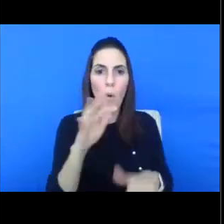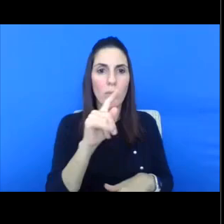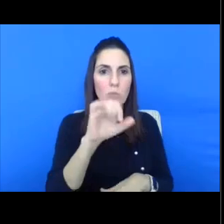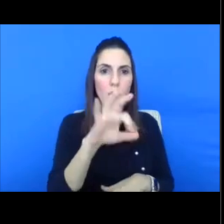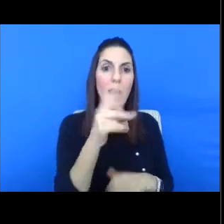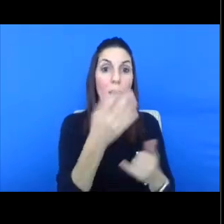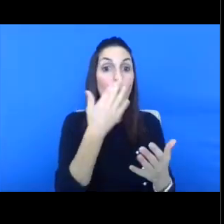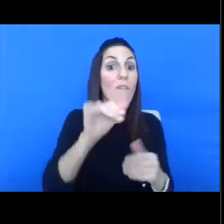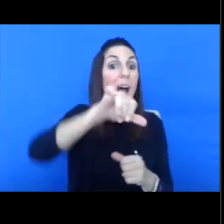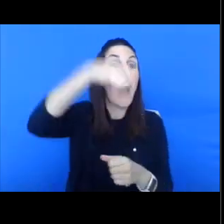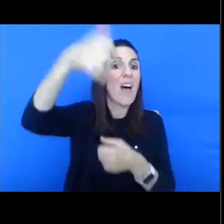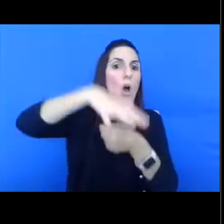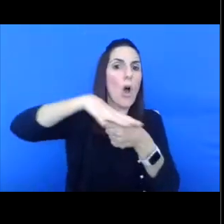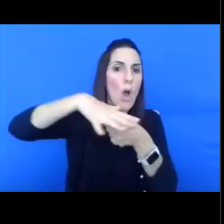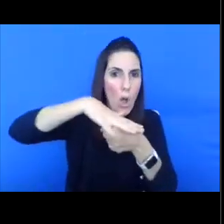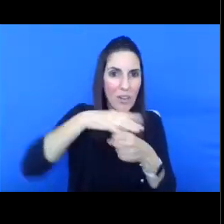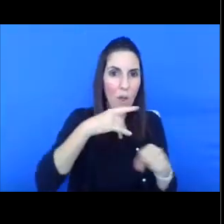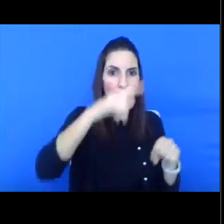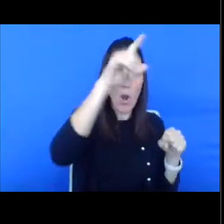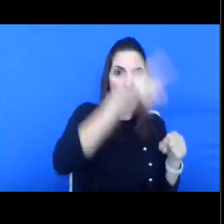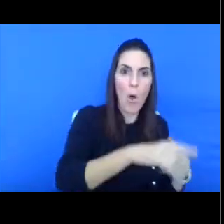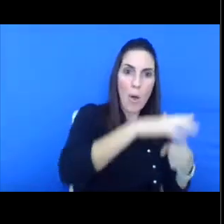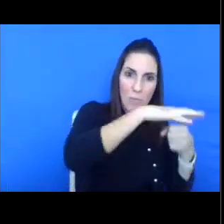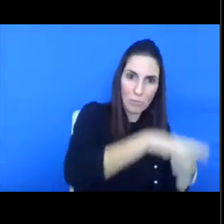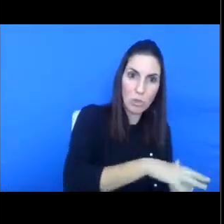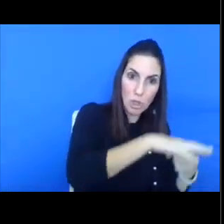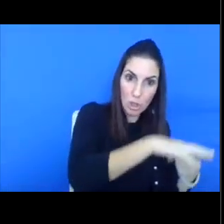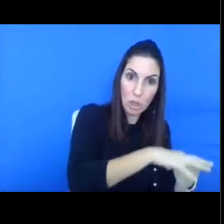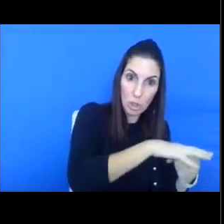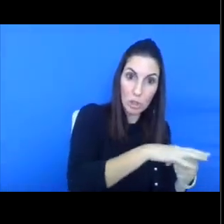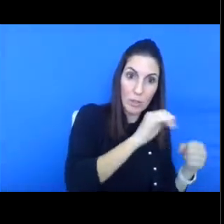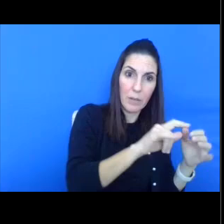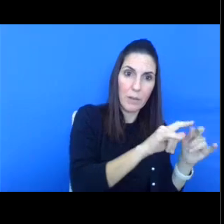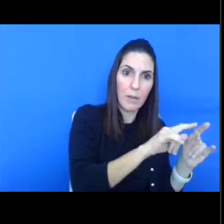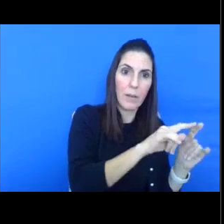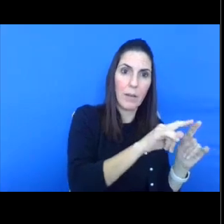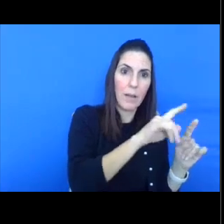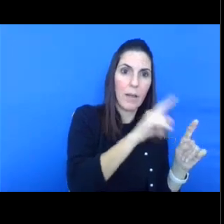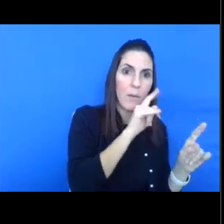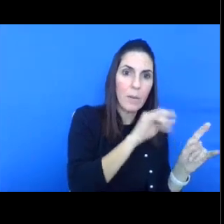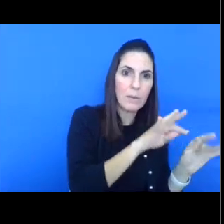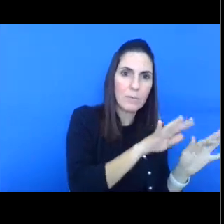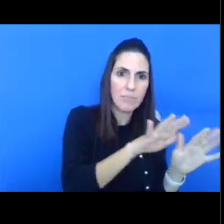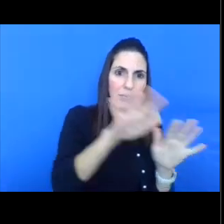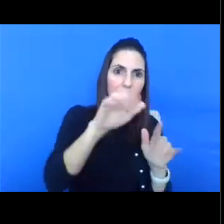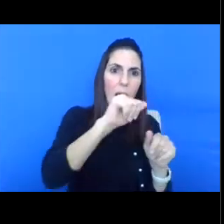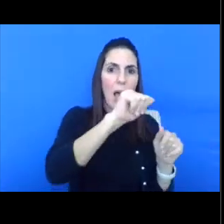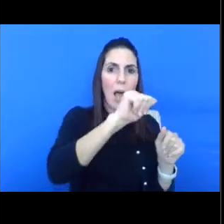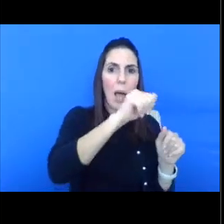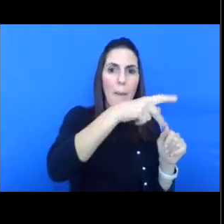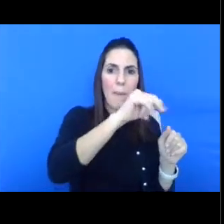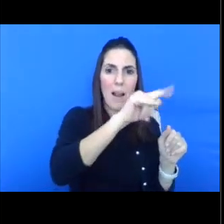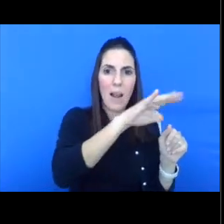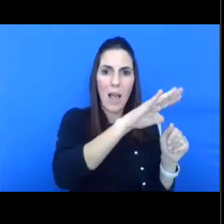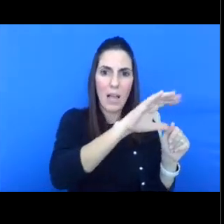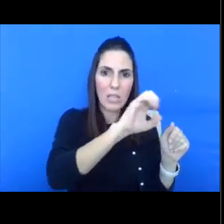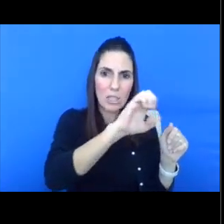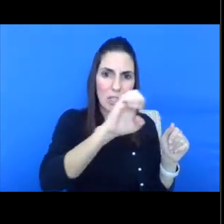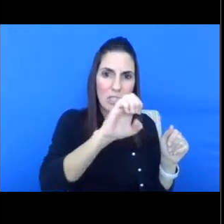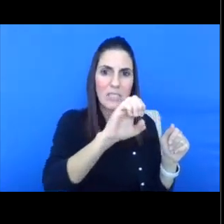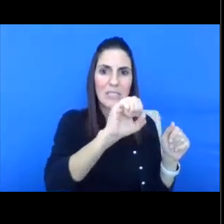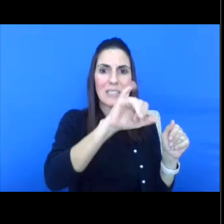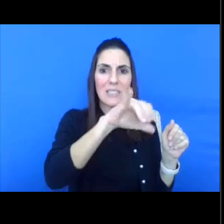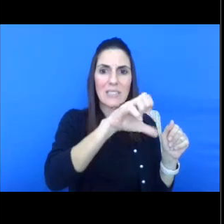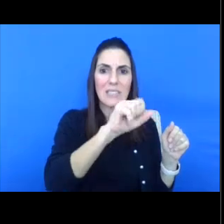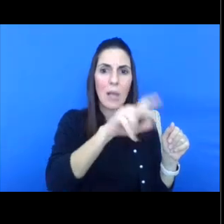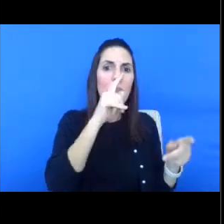us. You have low pressure that forms and moves across the southern Appalachians. This is good for your friends that live in parts of